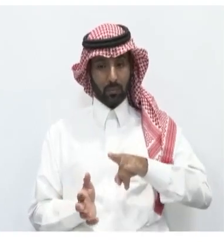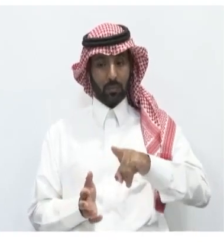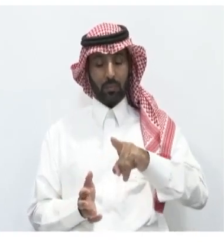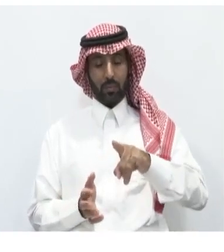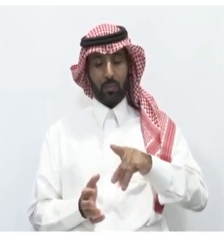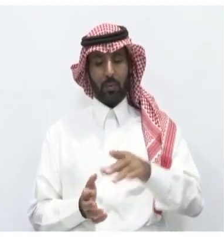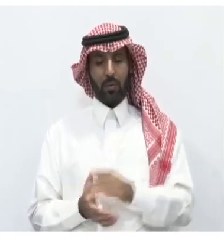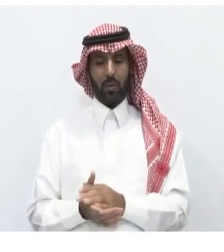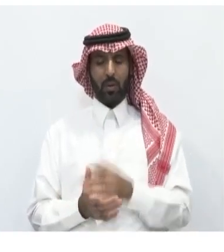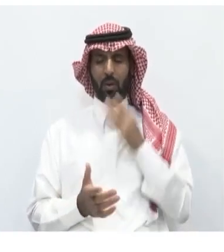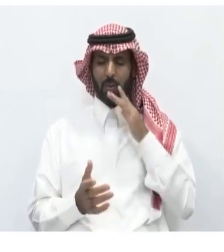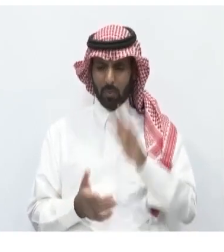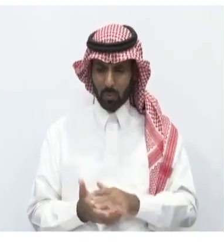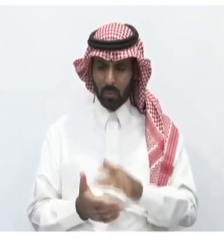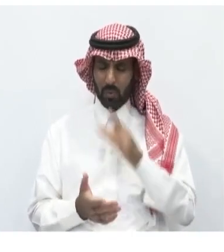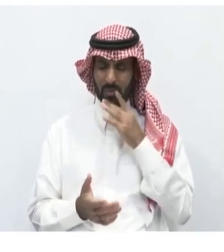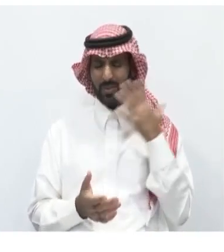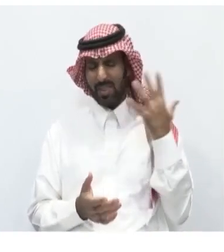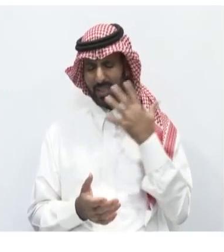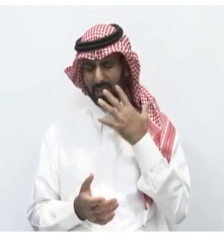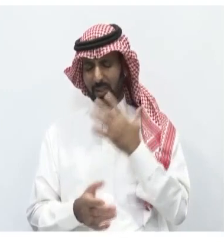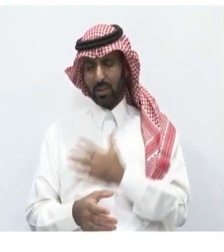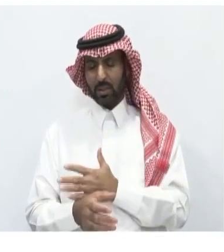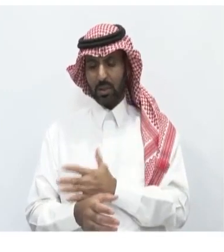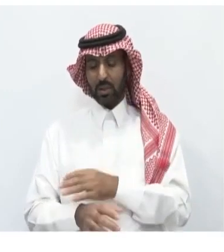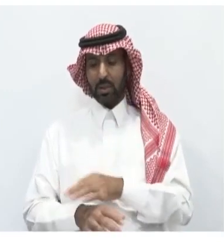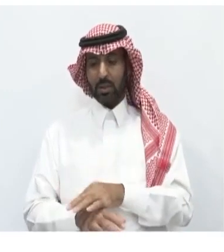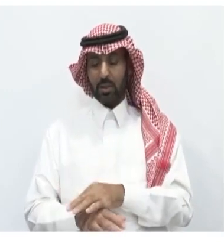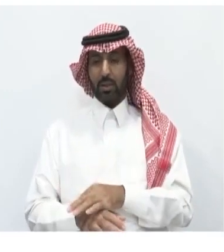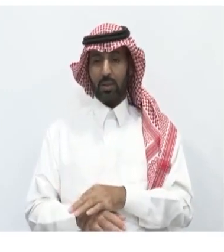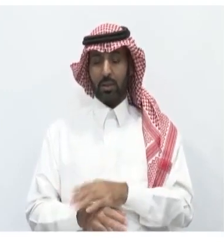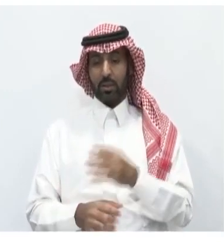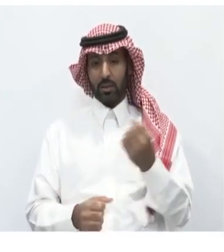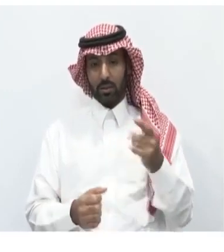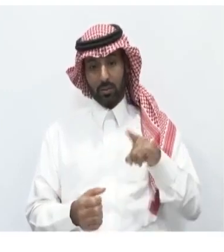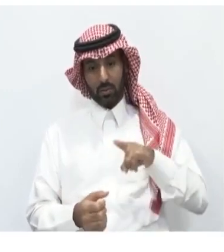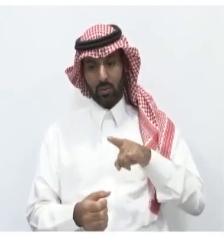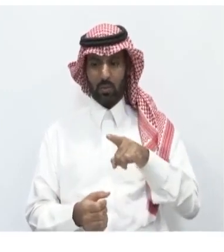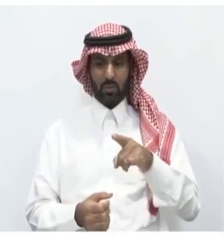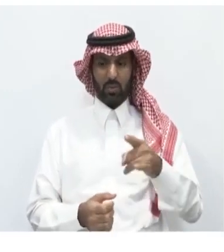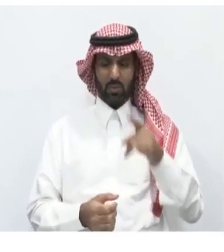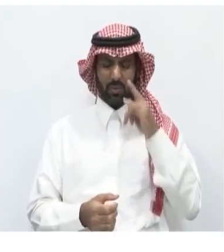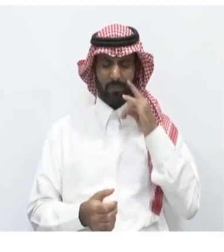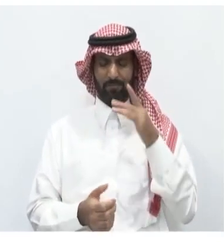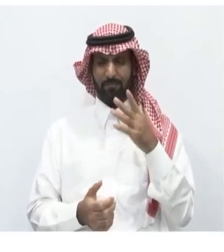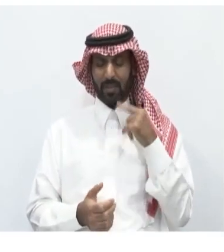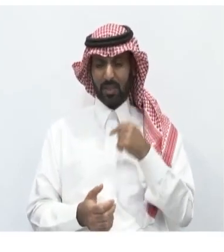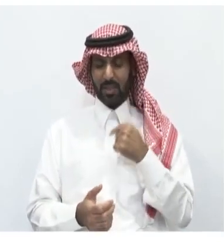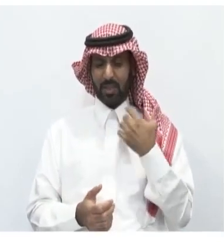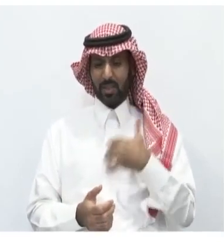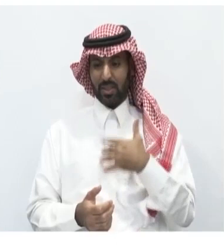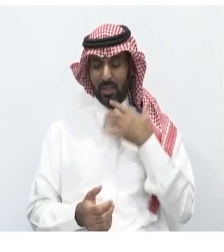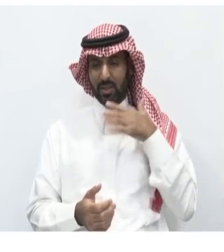bumpy. I feel sick now. The flight was rather or barely bumpy. They had